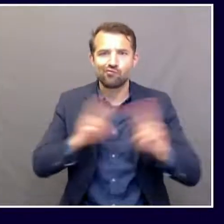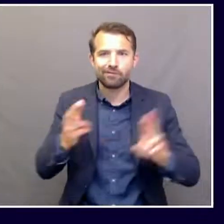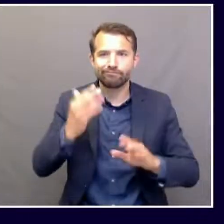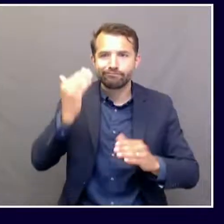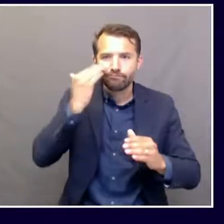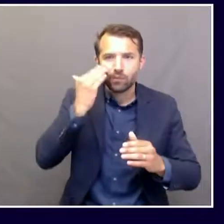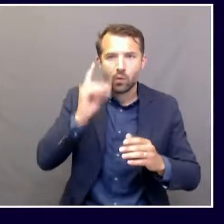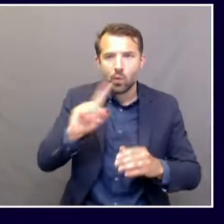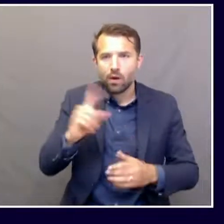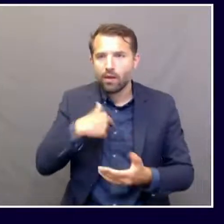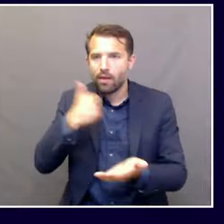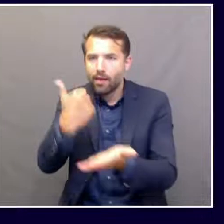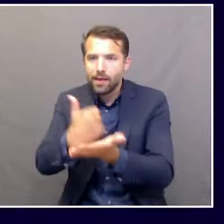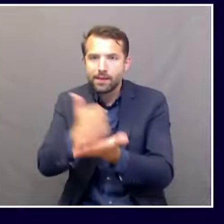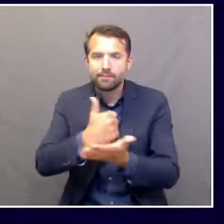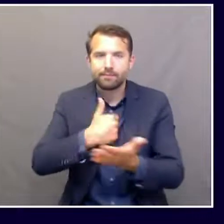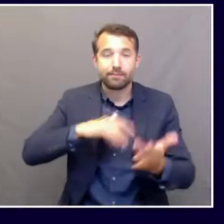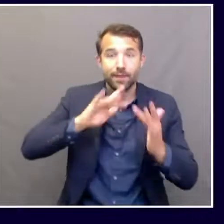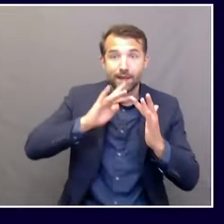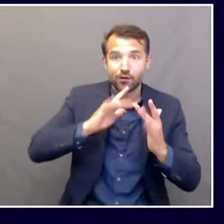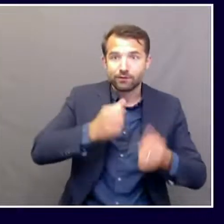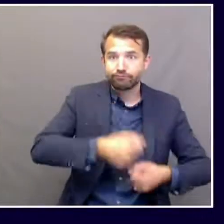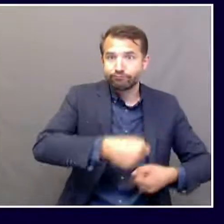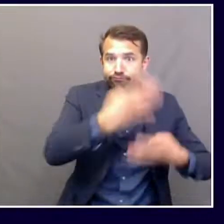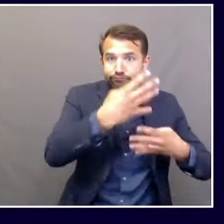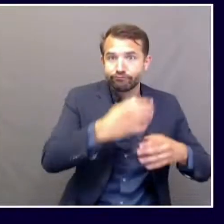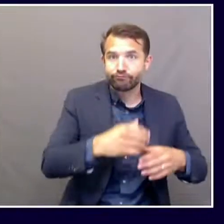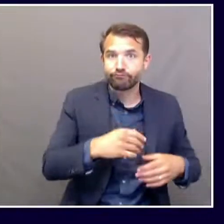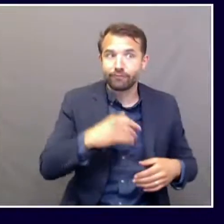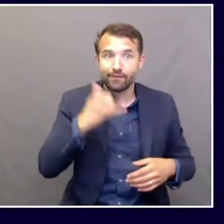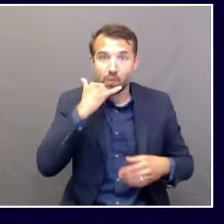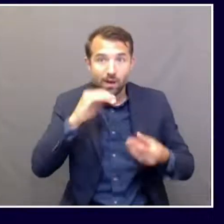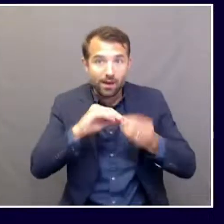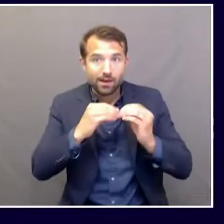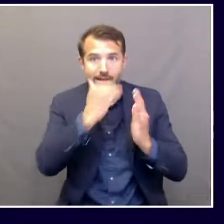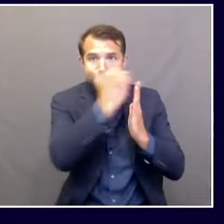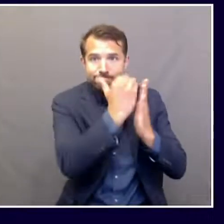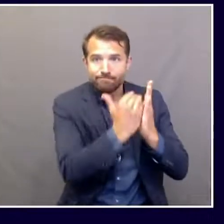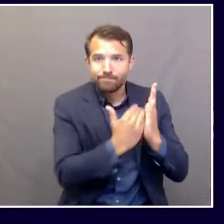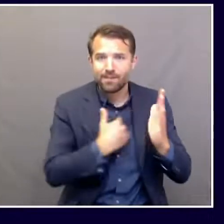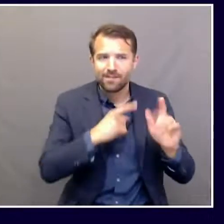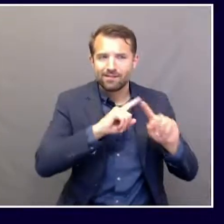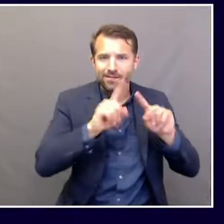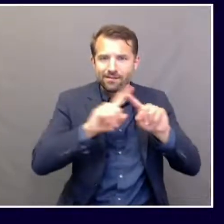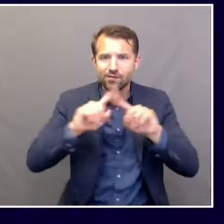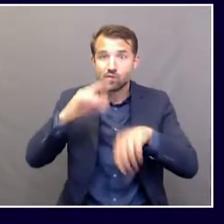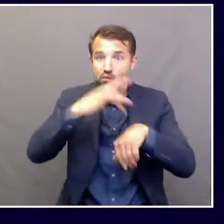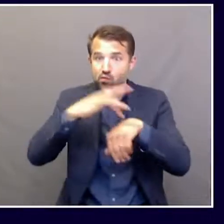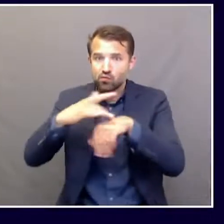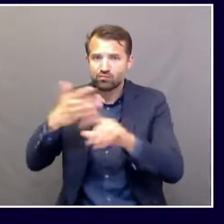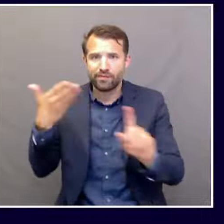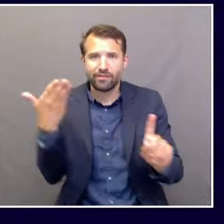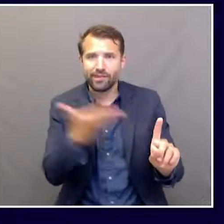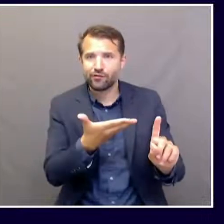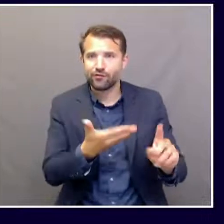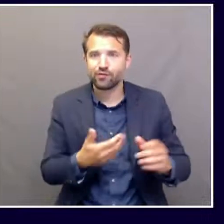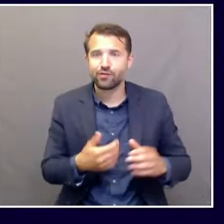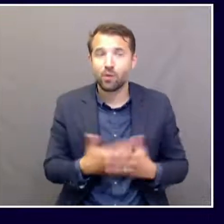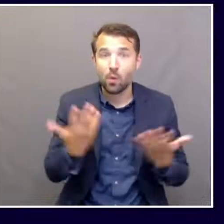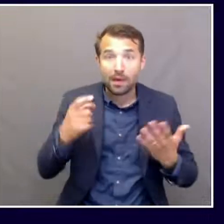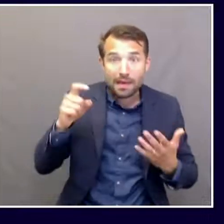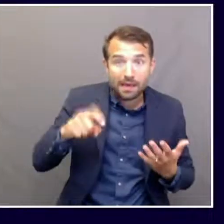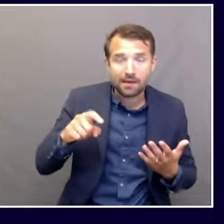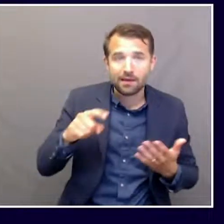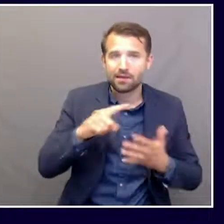for strengthenme.gov that has resources for different types of people, be it a healthcare worker who is struggling with caring